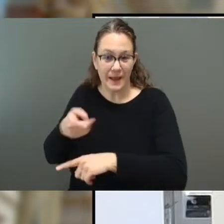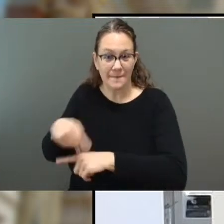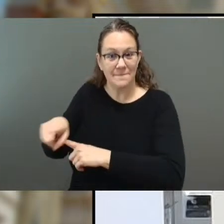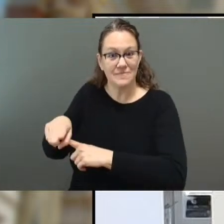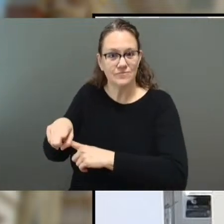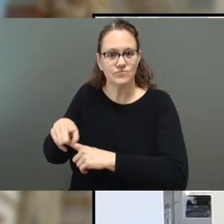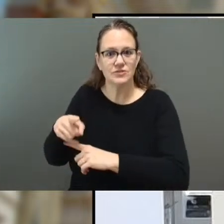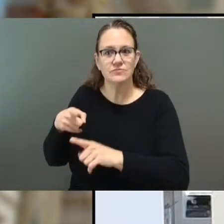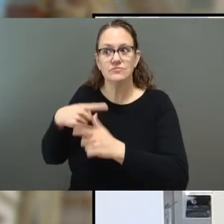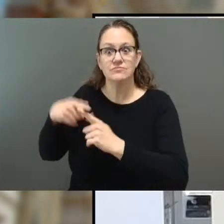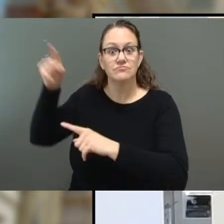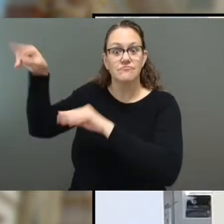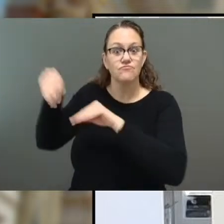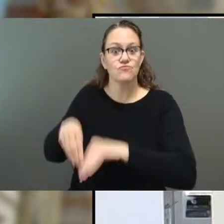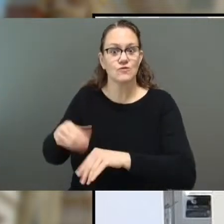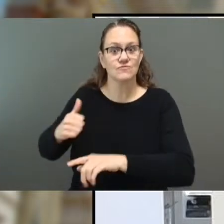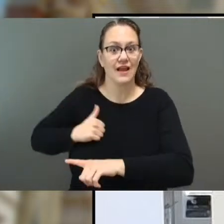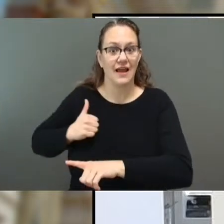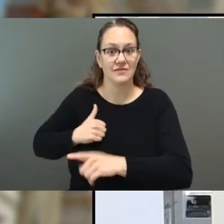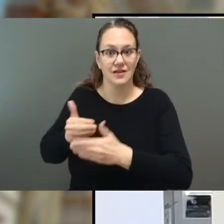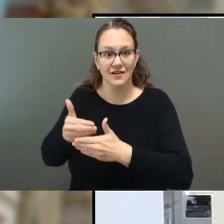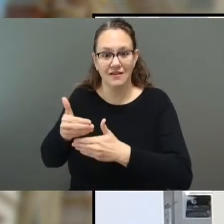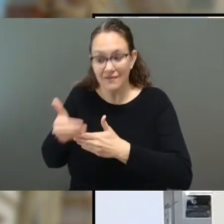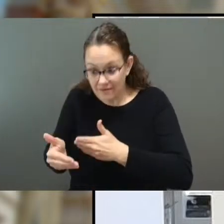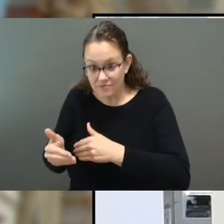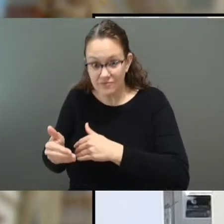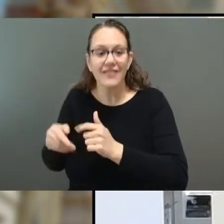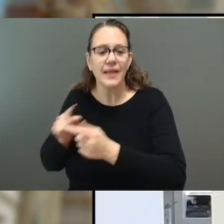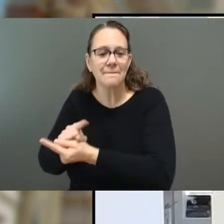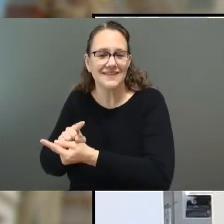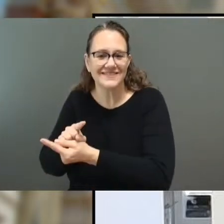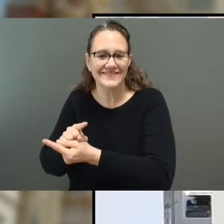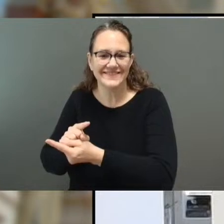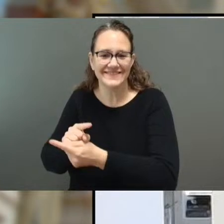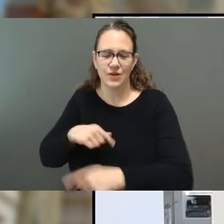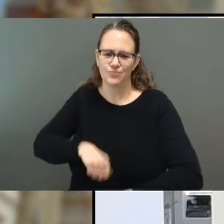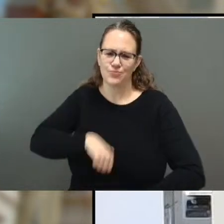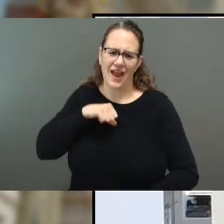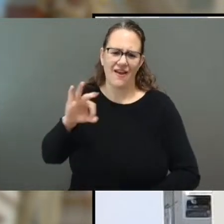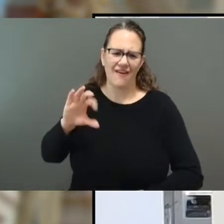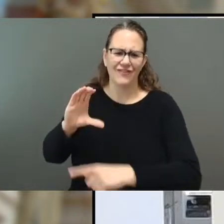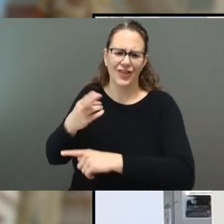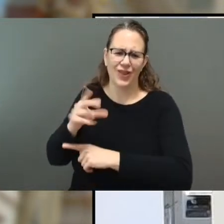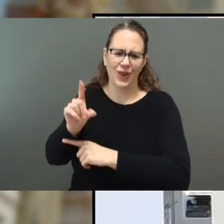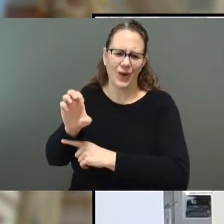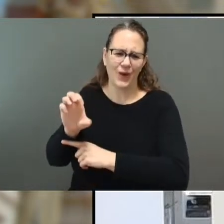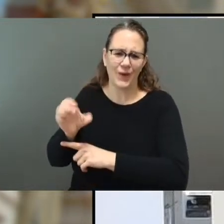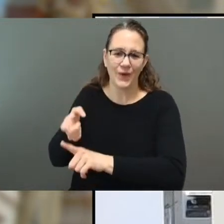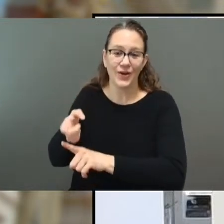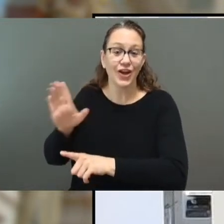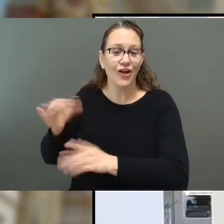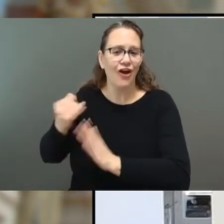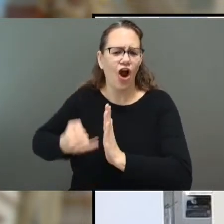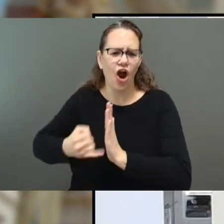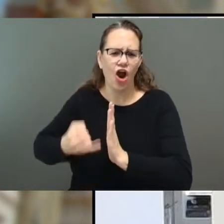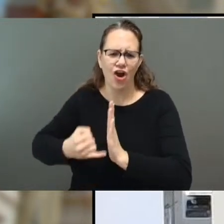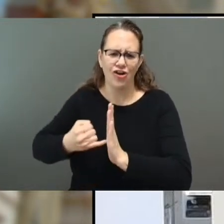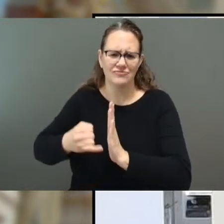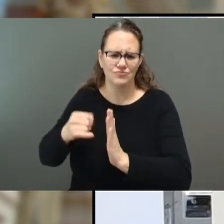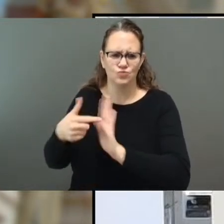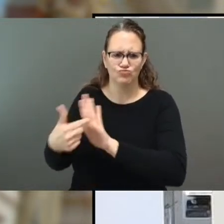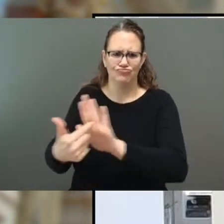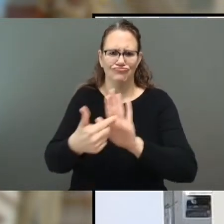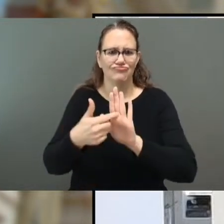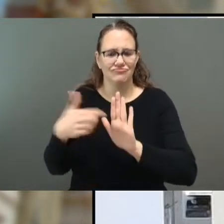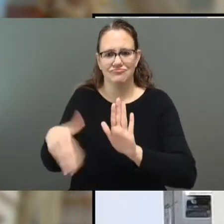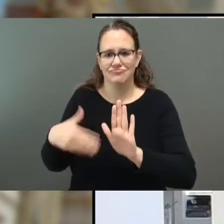whose artwork has been recognized in many competitions, and now by the BC Legislature. Chloe is a brilliant young artist, and you